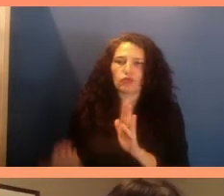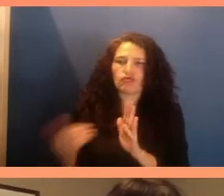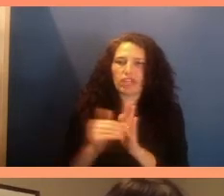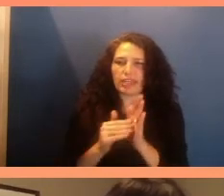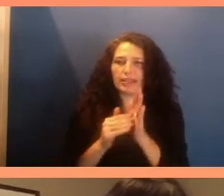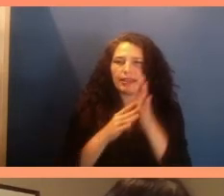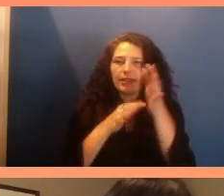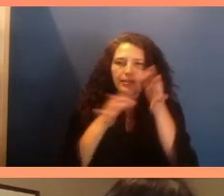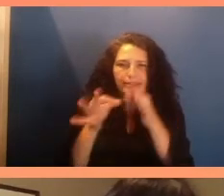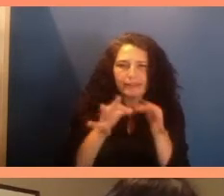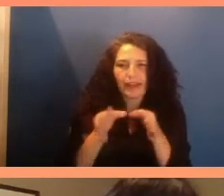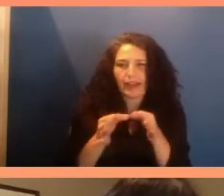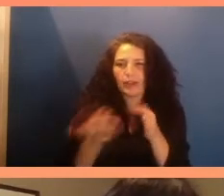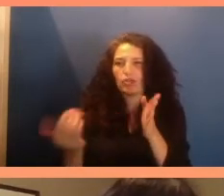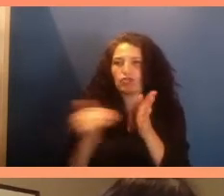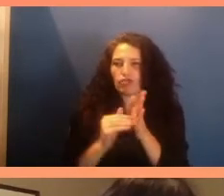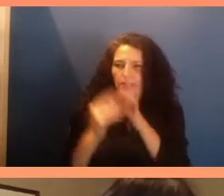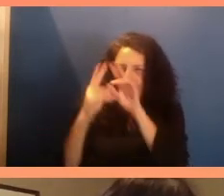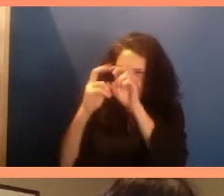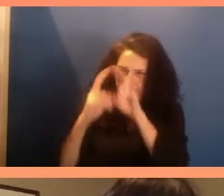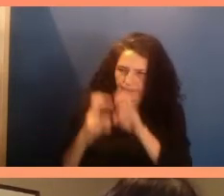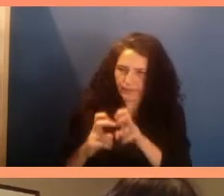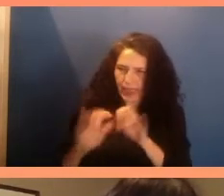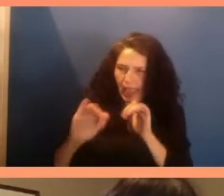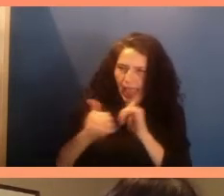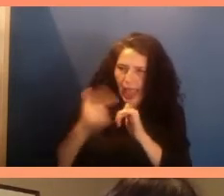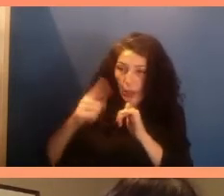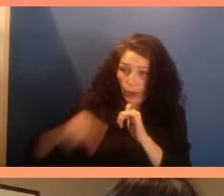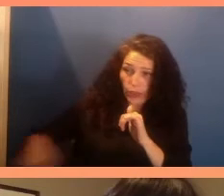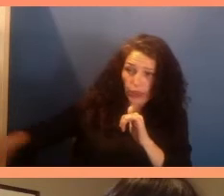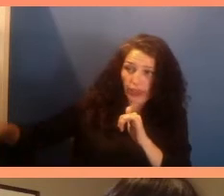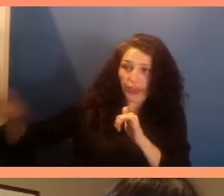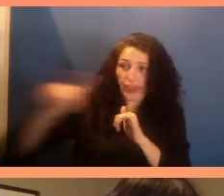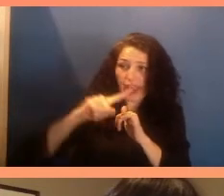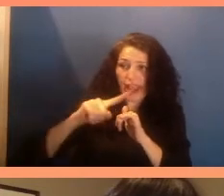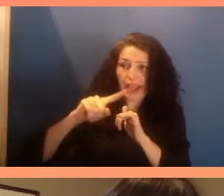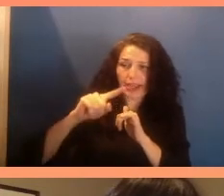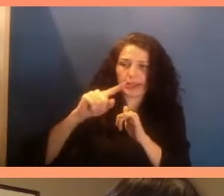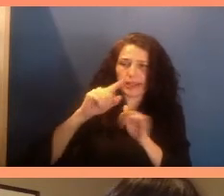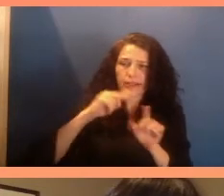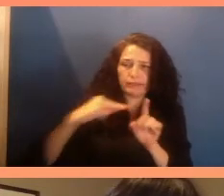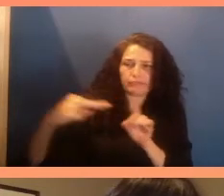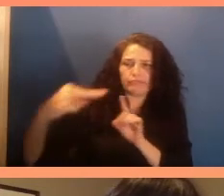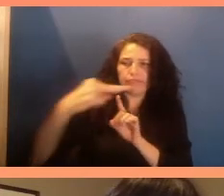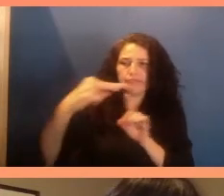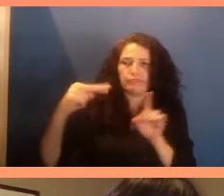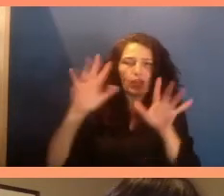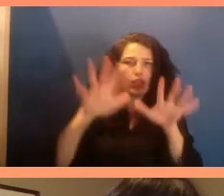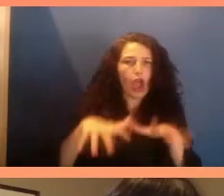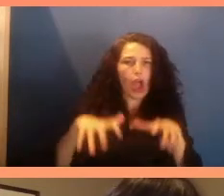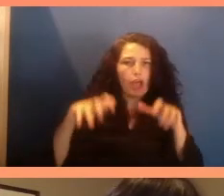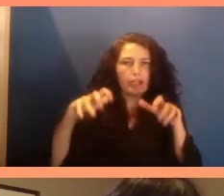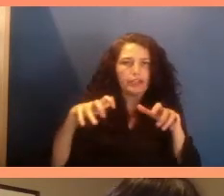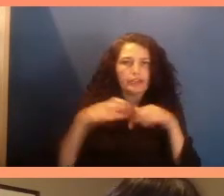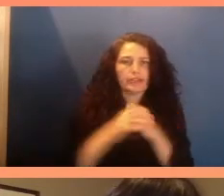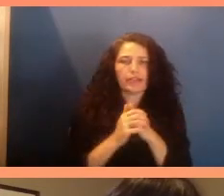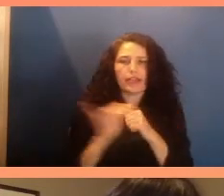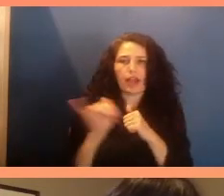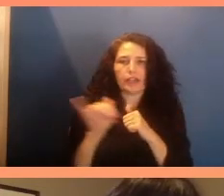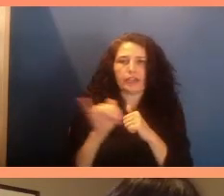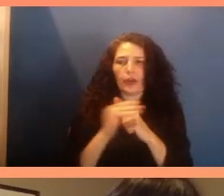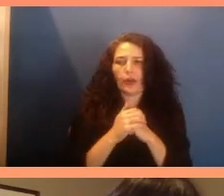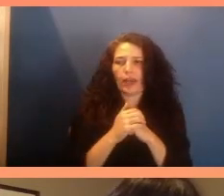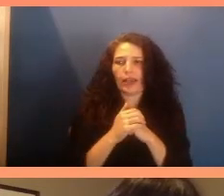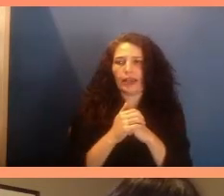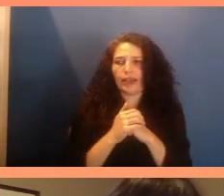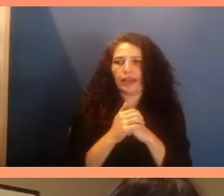re-examining how they view audiences, their perceptions of commerciality, can shift to